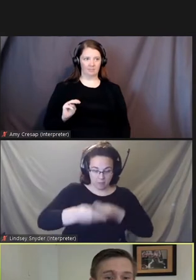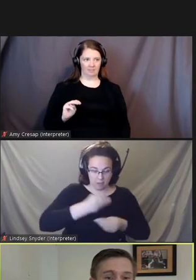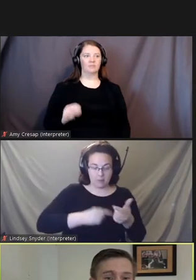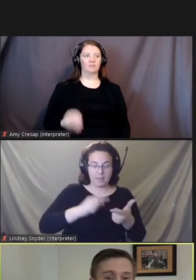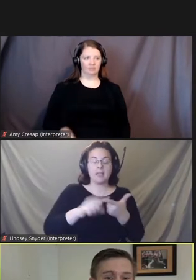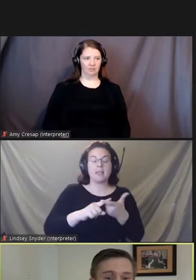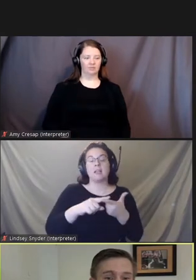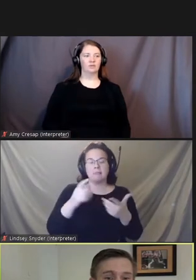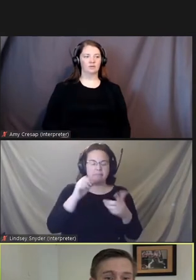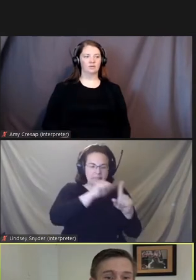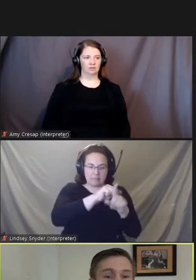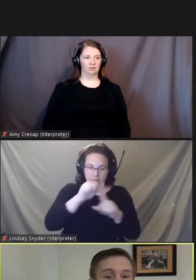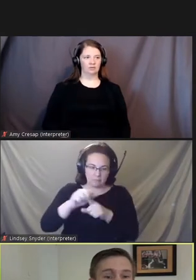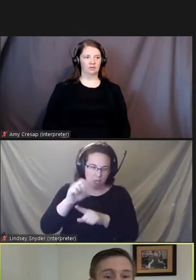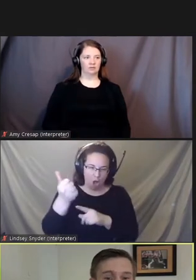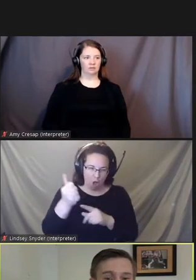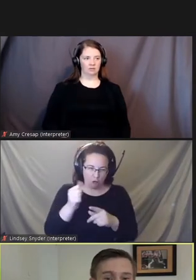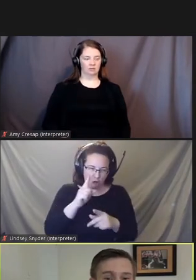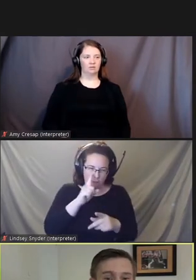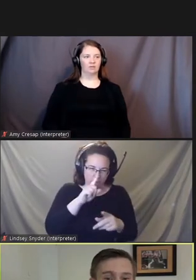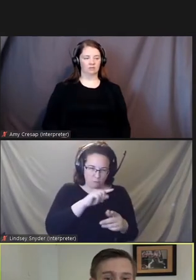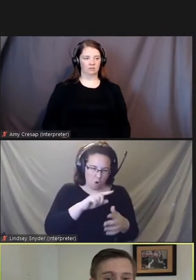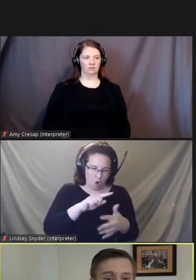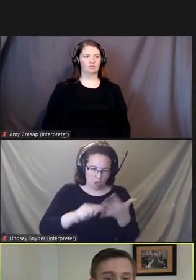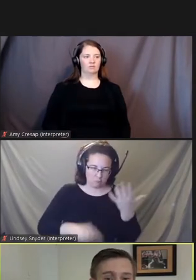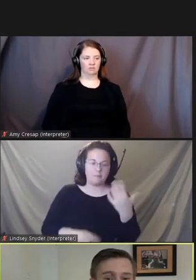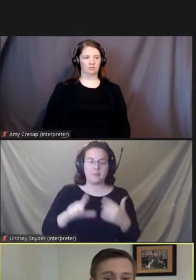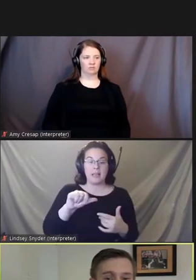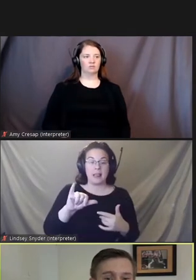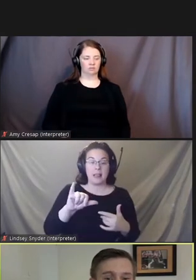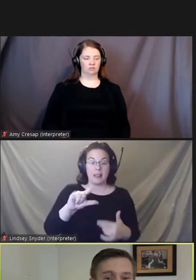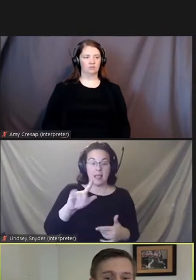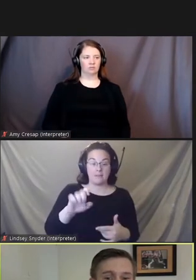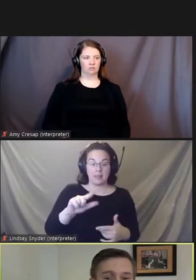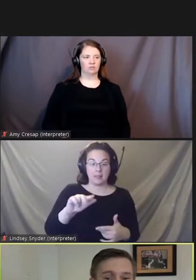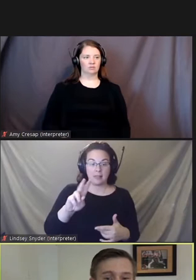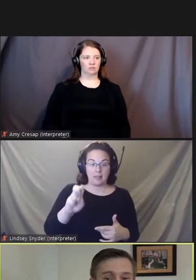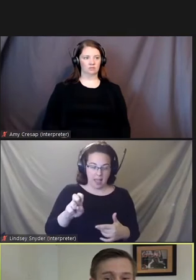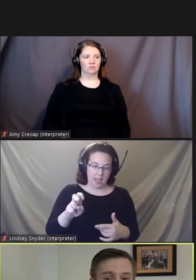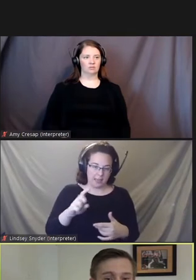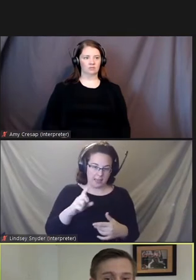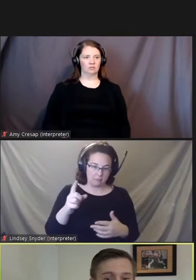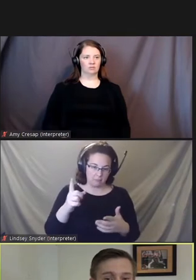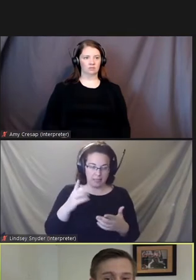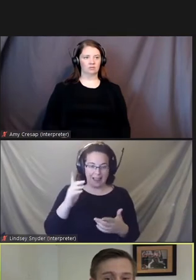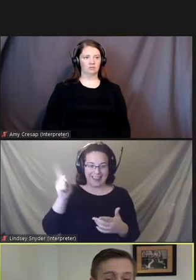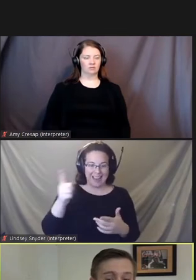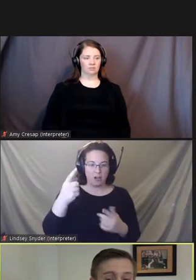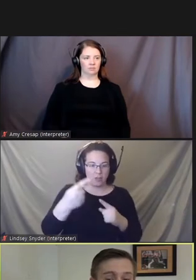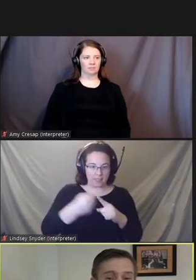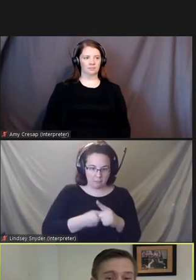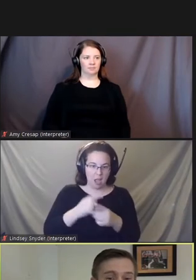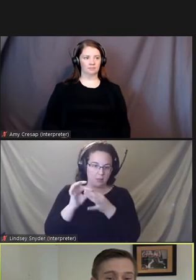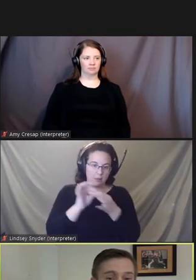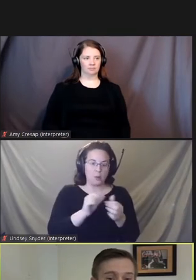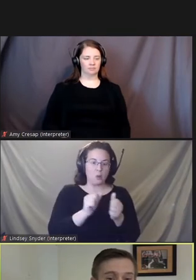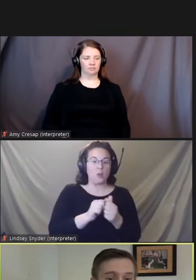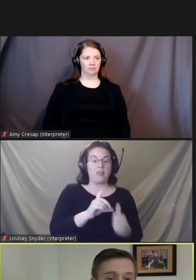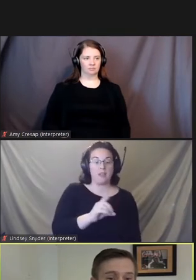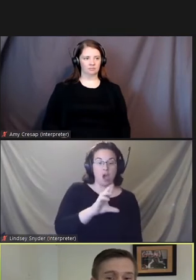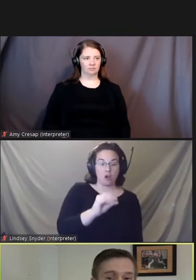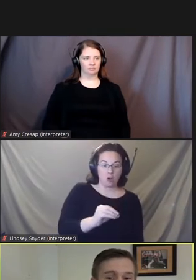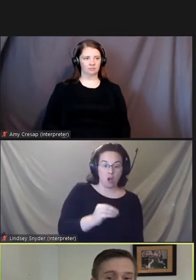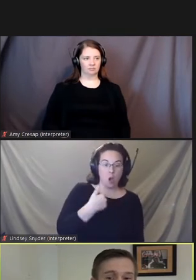To help mark Lifeline Awareness Week earlier this month, in collaboration with our Disability Rights Office, we launched